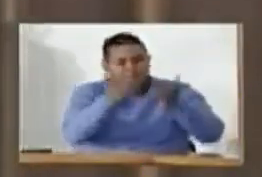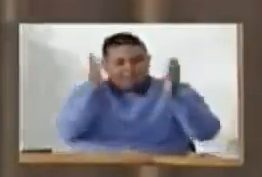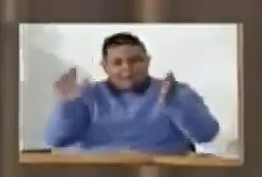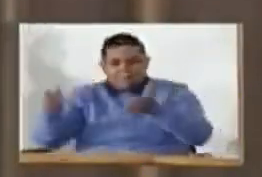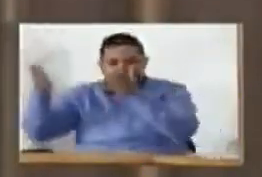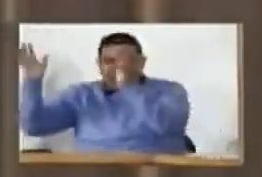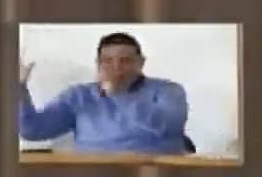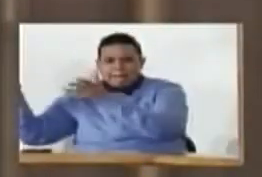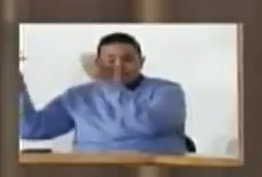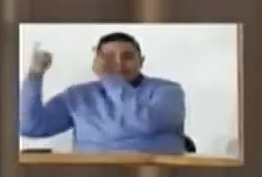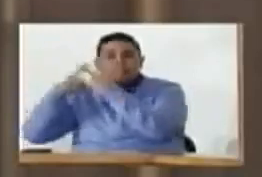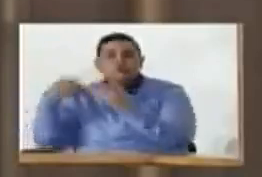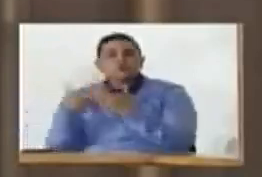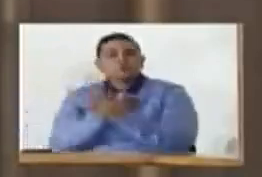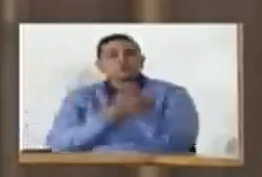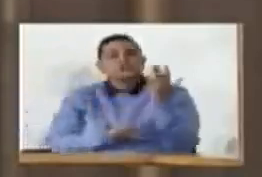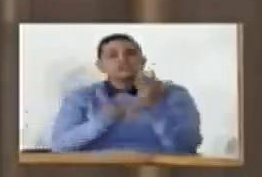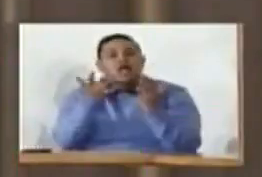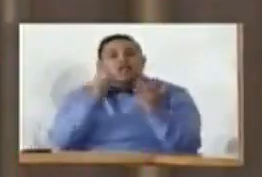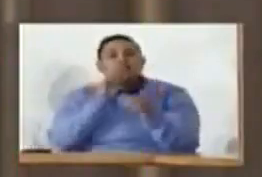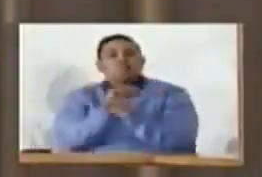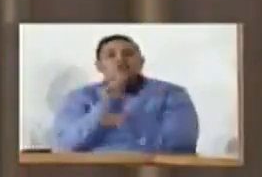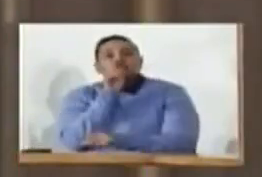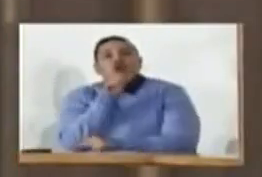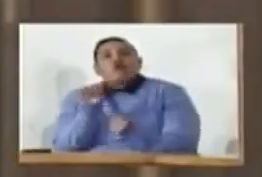increase efficiency.